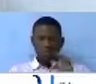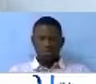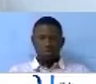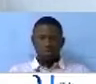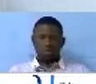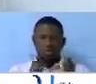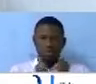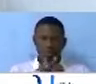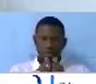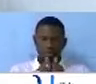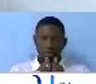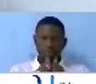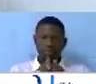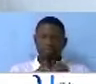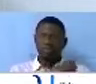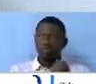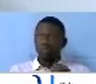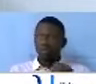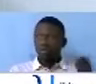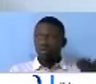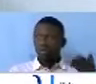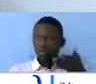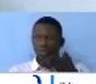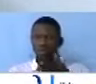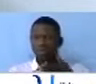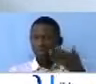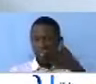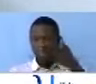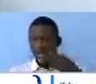Because I went on a visit in Rams.